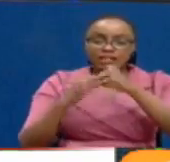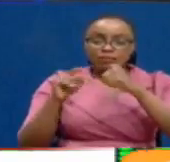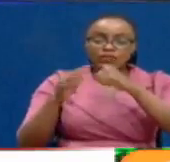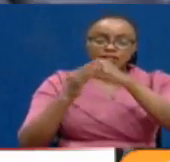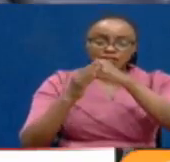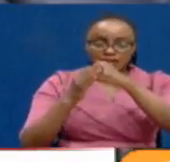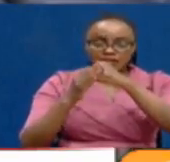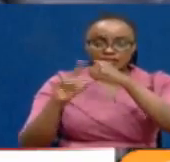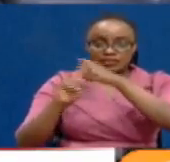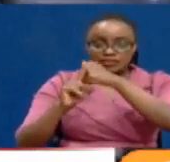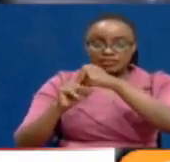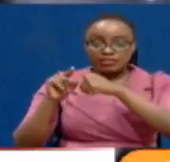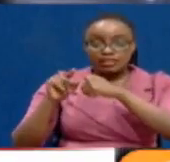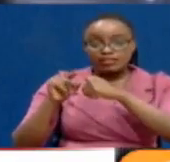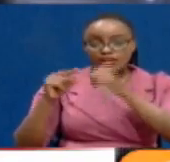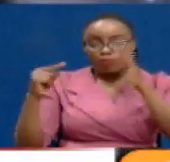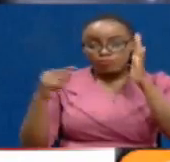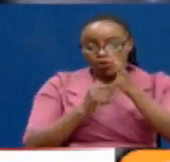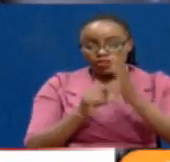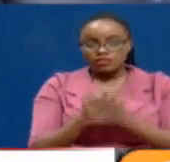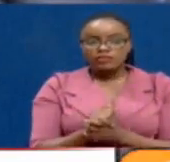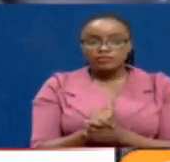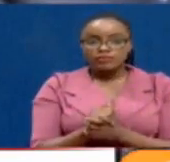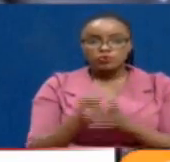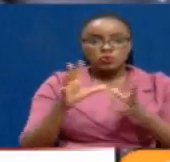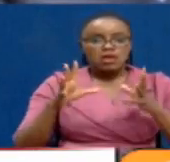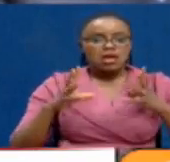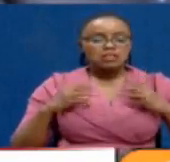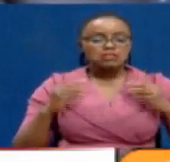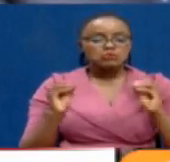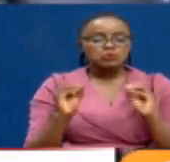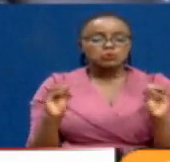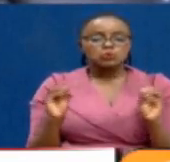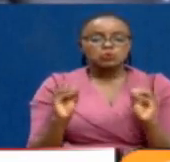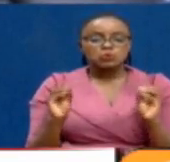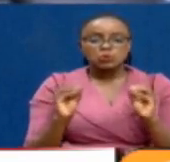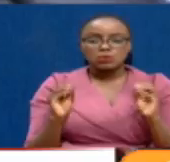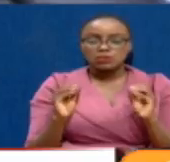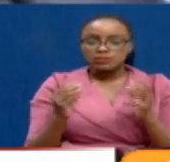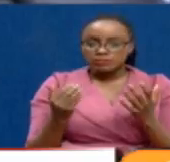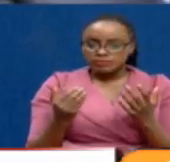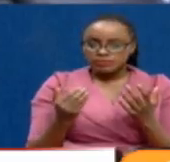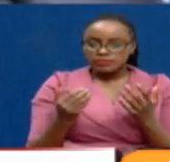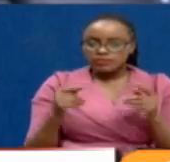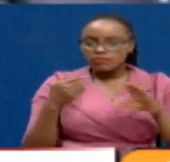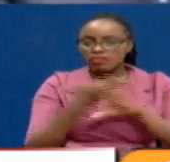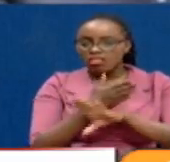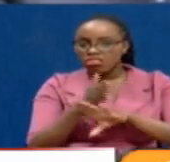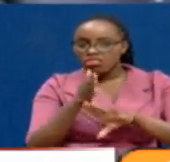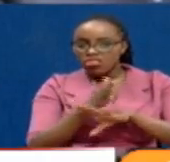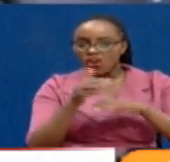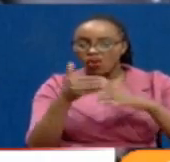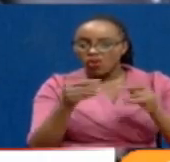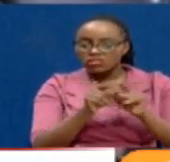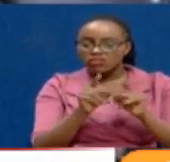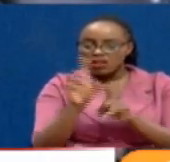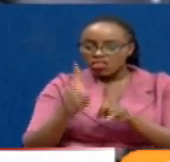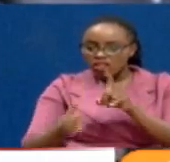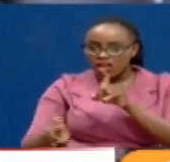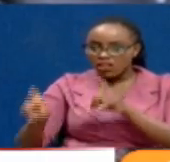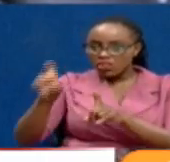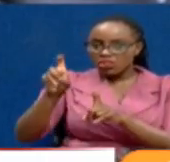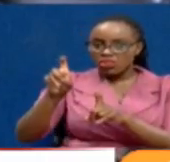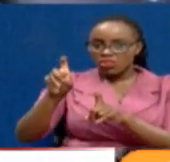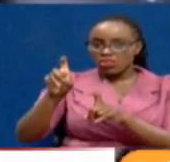2058.96 points. We shall also equally not entertain, you know, hoarding or raising